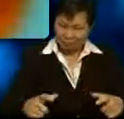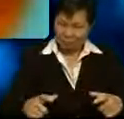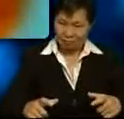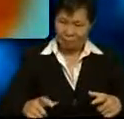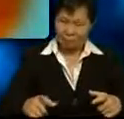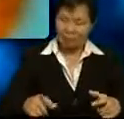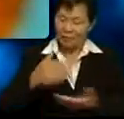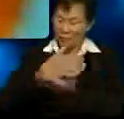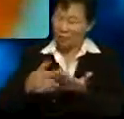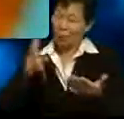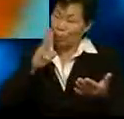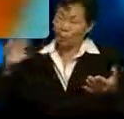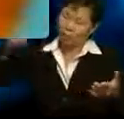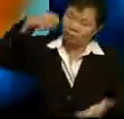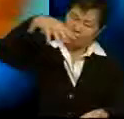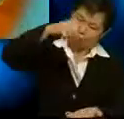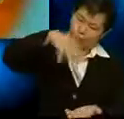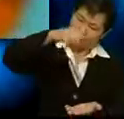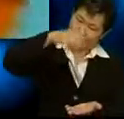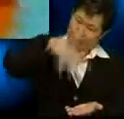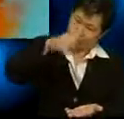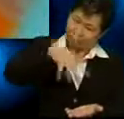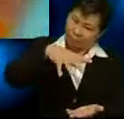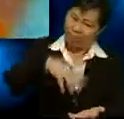Sprinkle some water onto the surface of the bread.